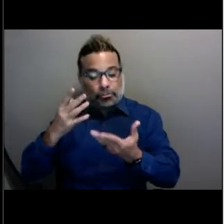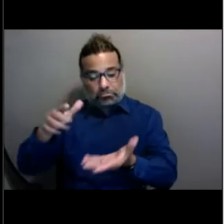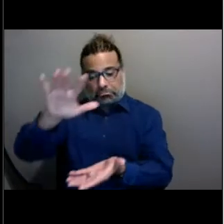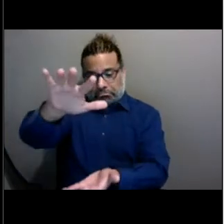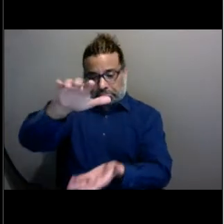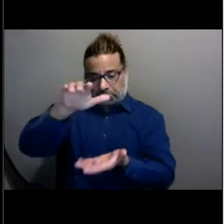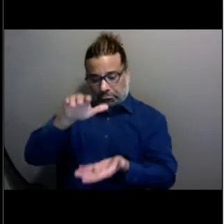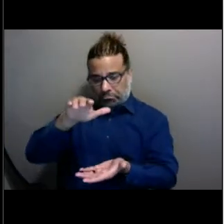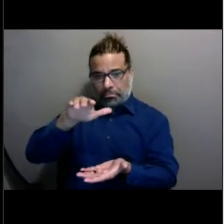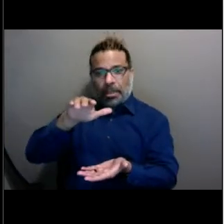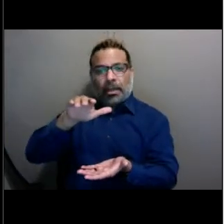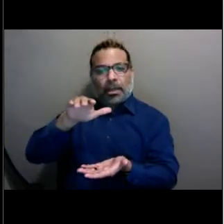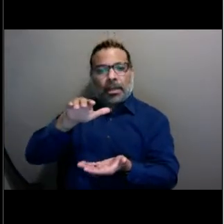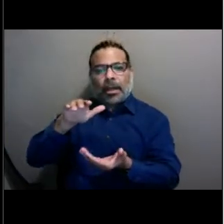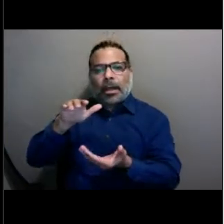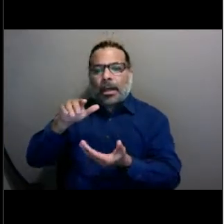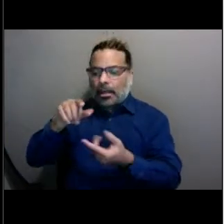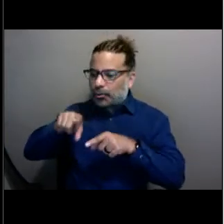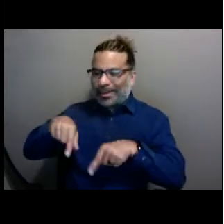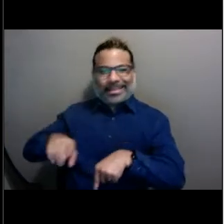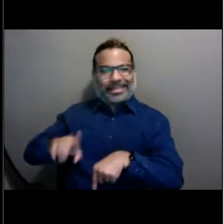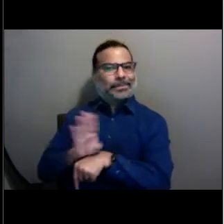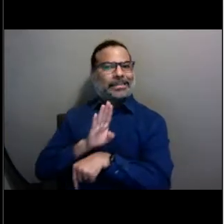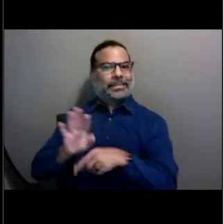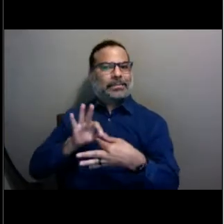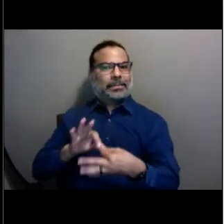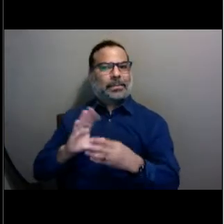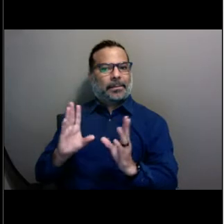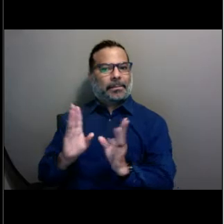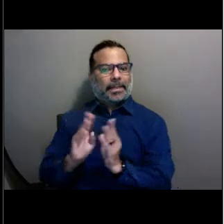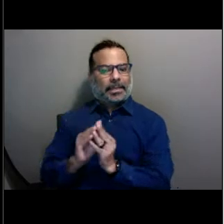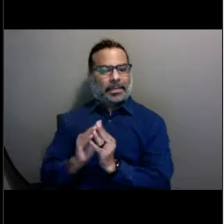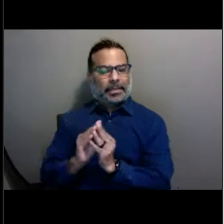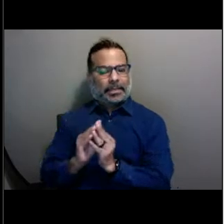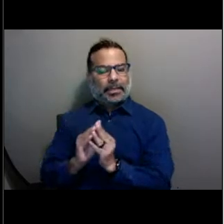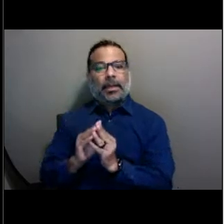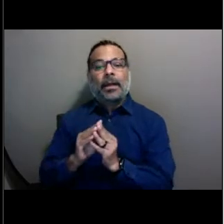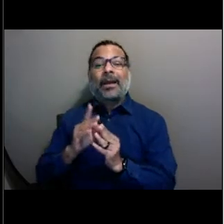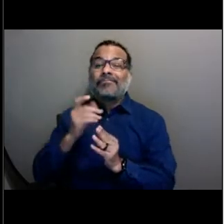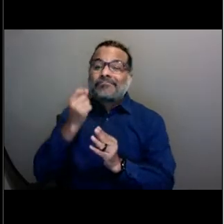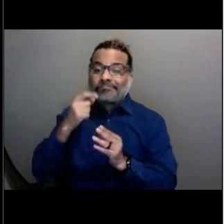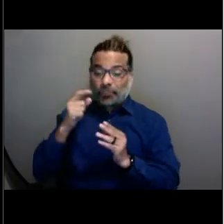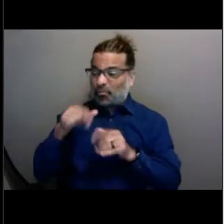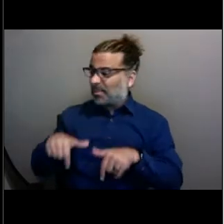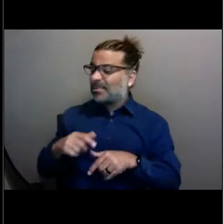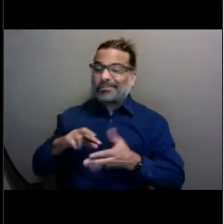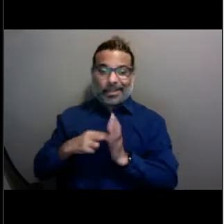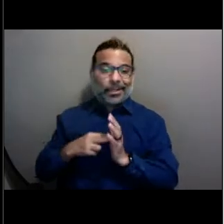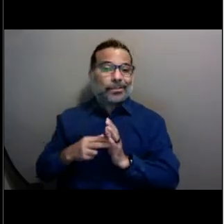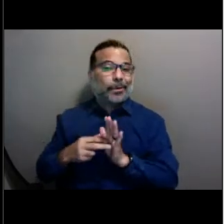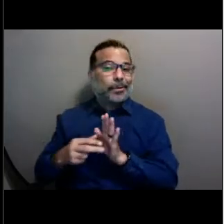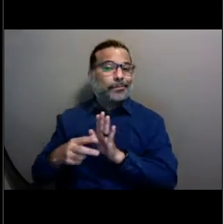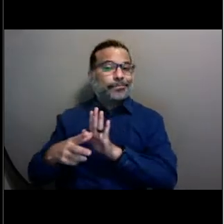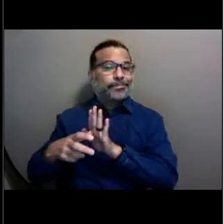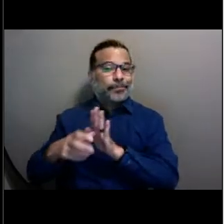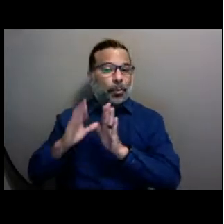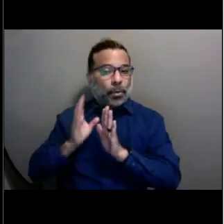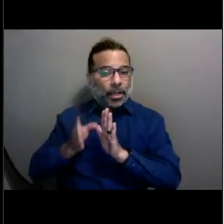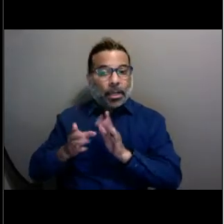or utilized during business-related meetings and presentations. We are recording today, and so we will have